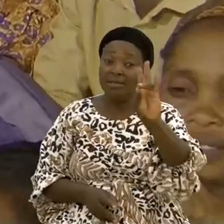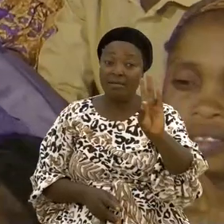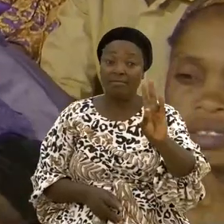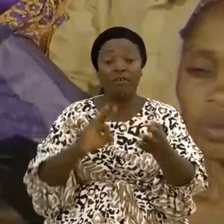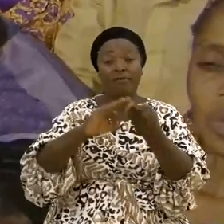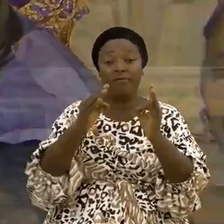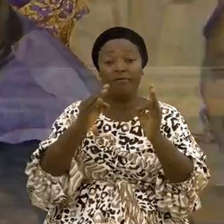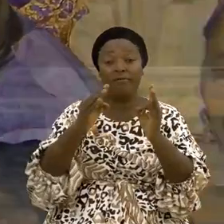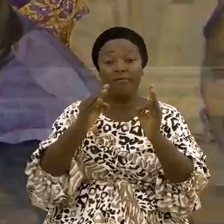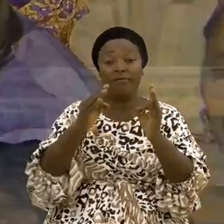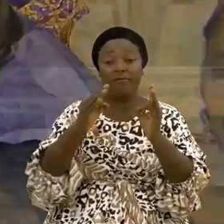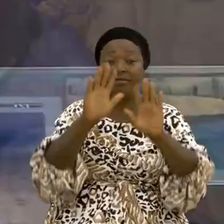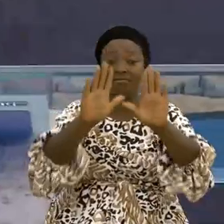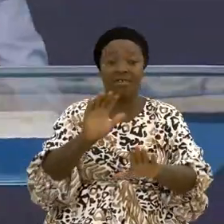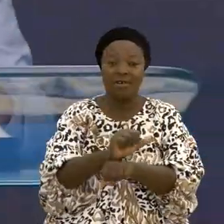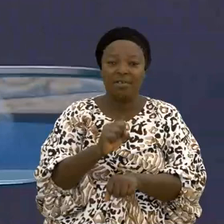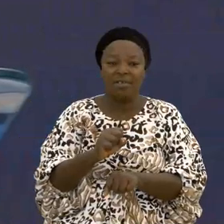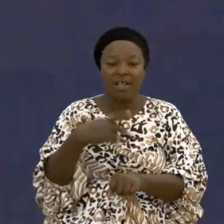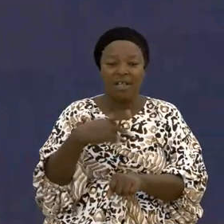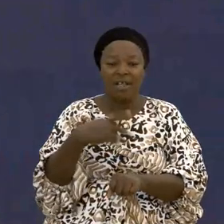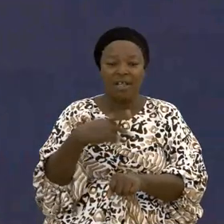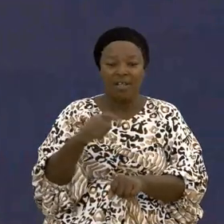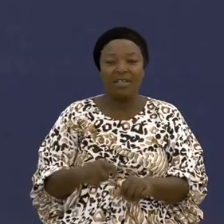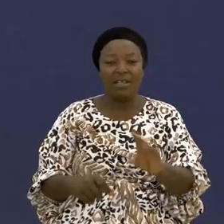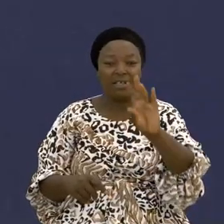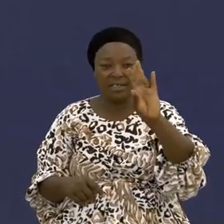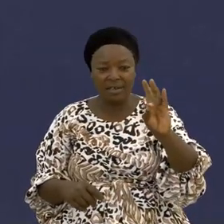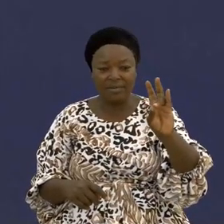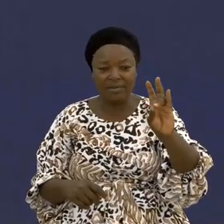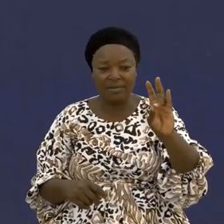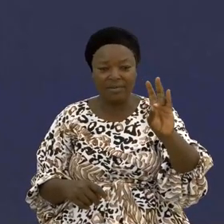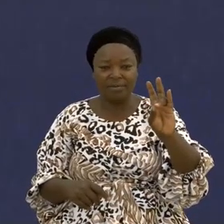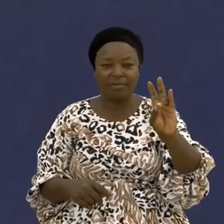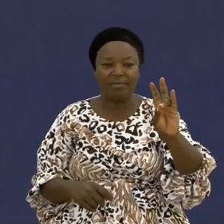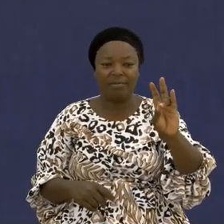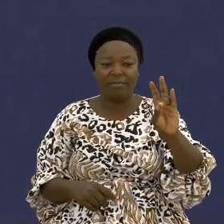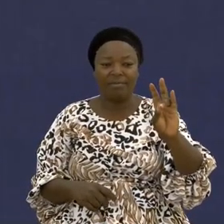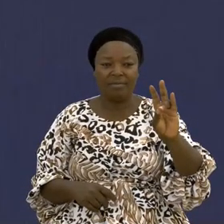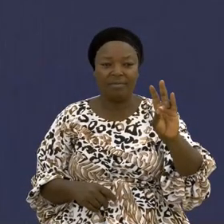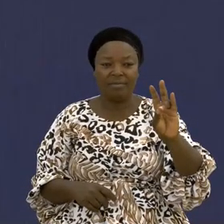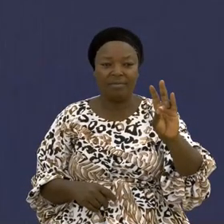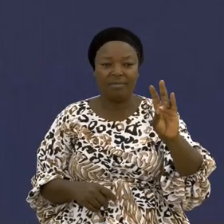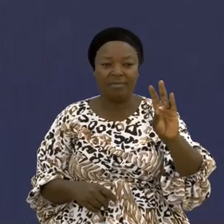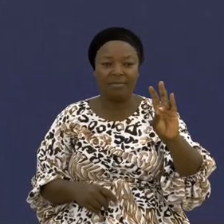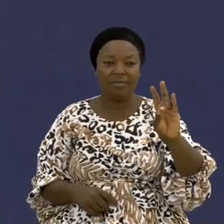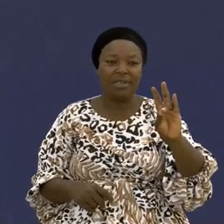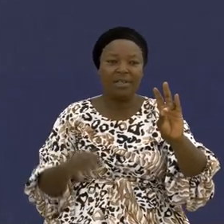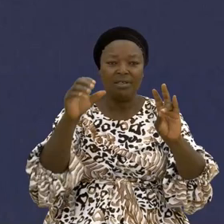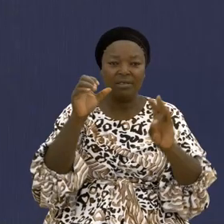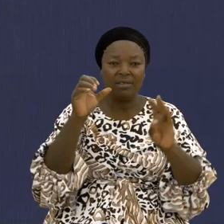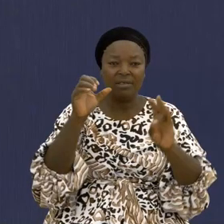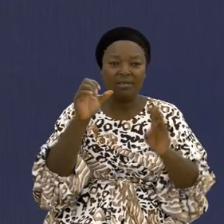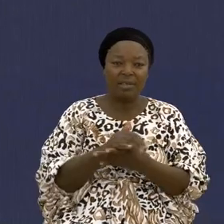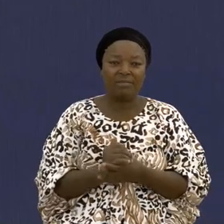Sevenfold miracle. The seven, M, that's one. I, that's